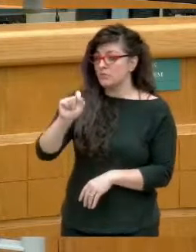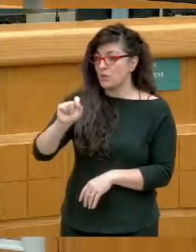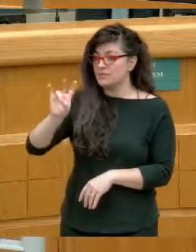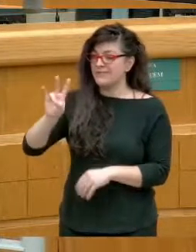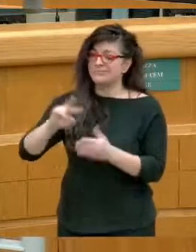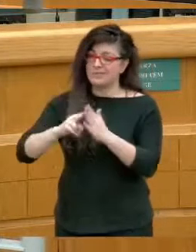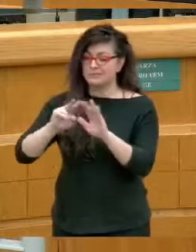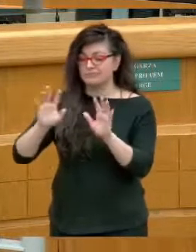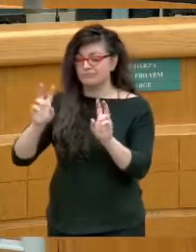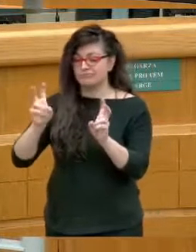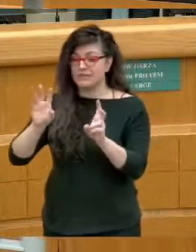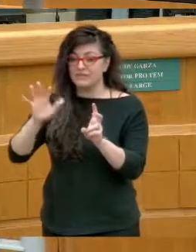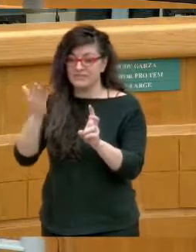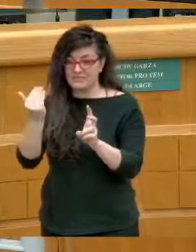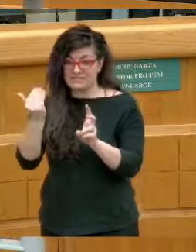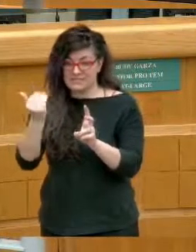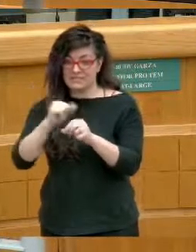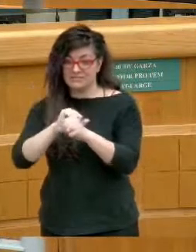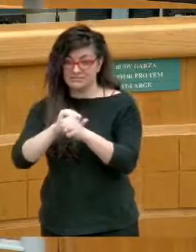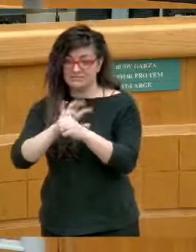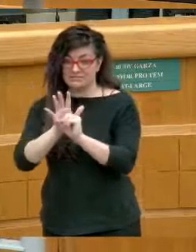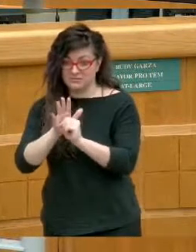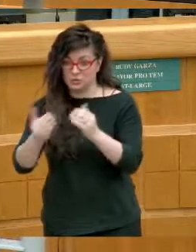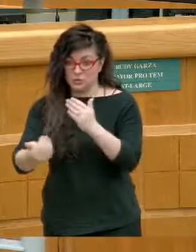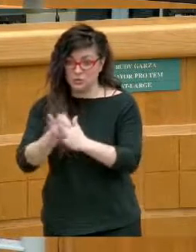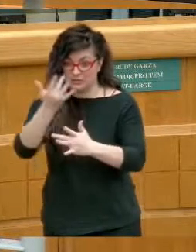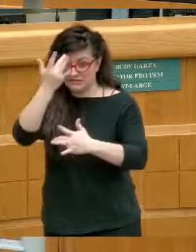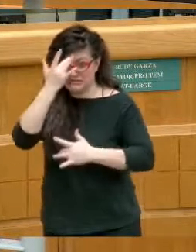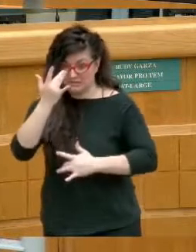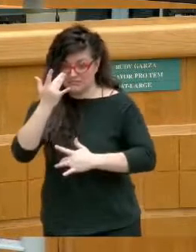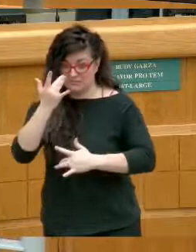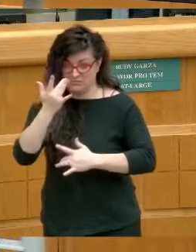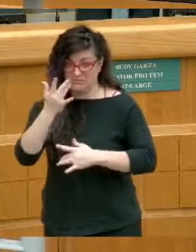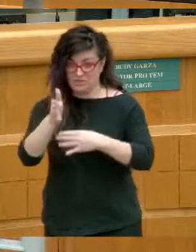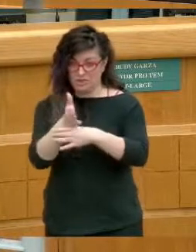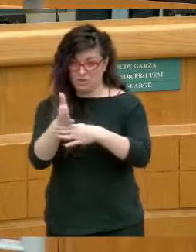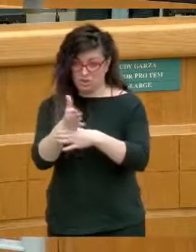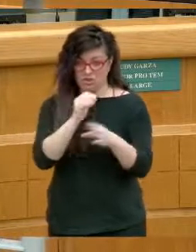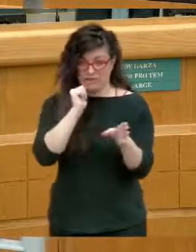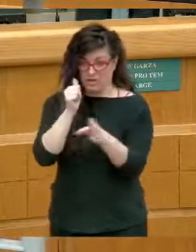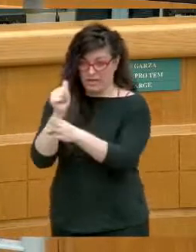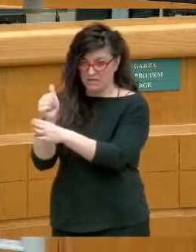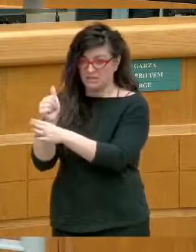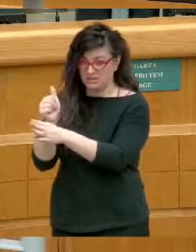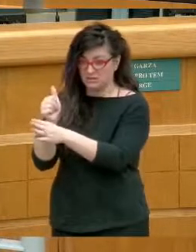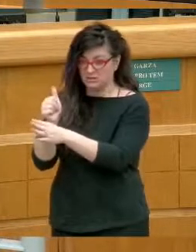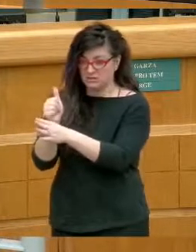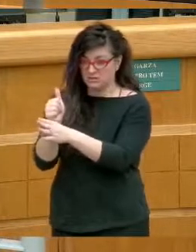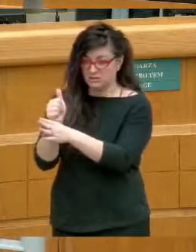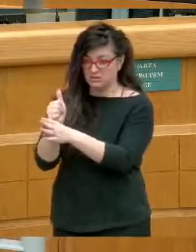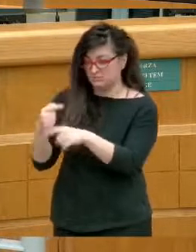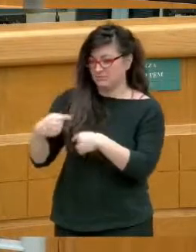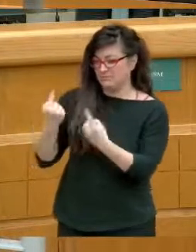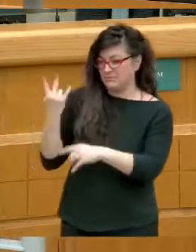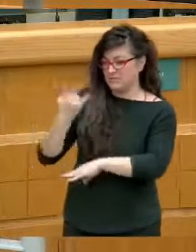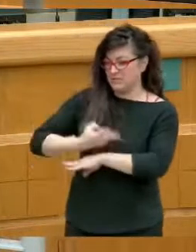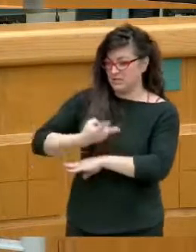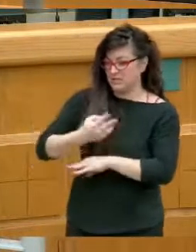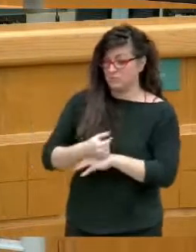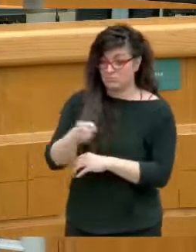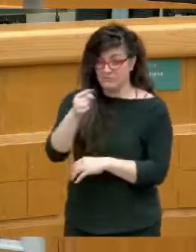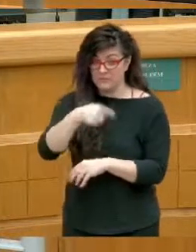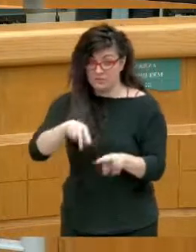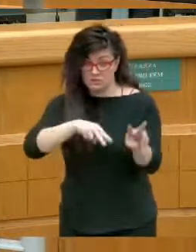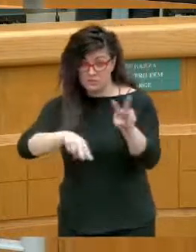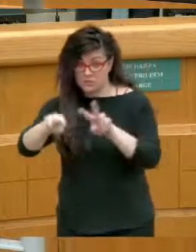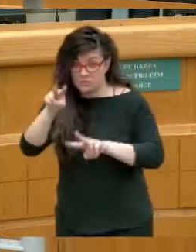on average every day when you look at a 7-day running total, right? So those that have been watching out there for a while, remember that